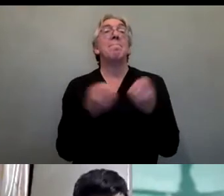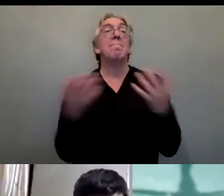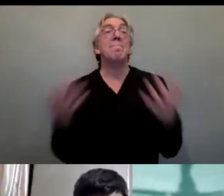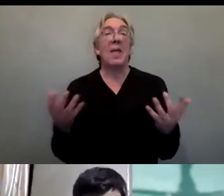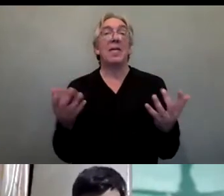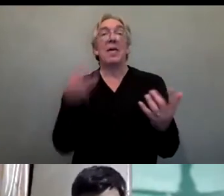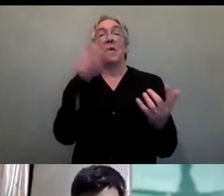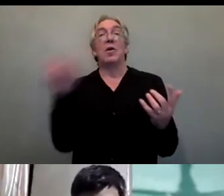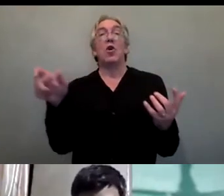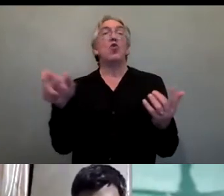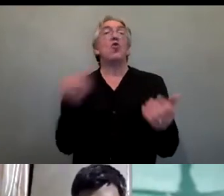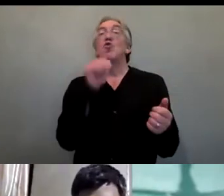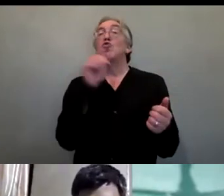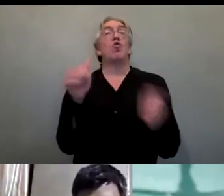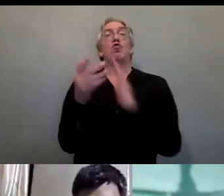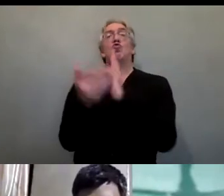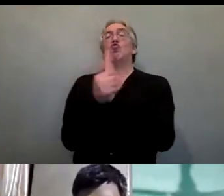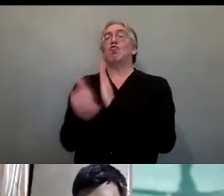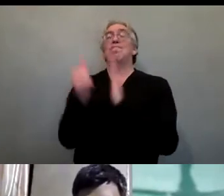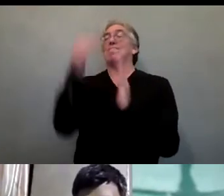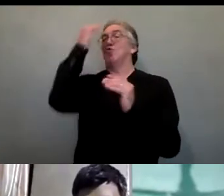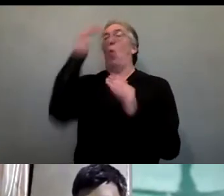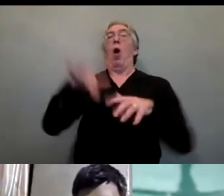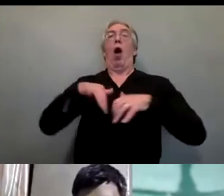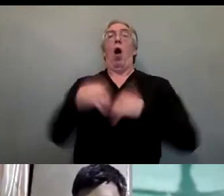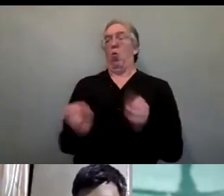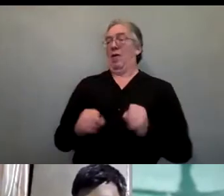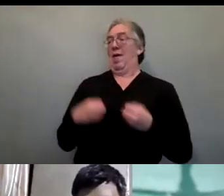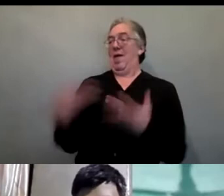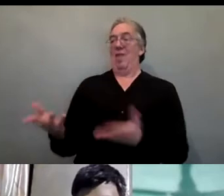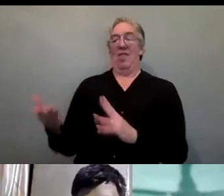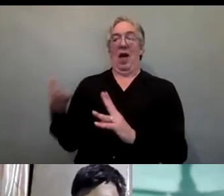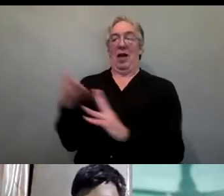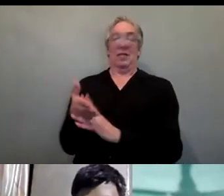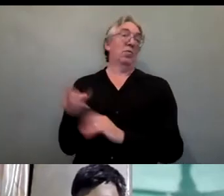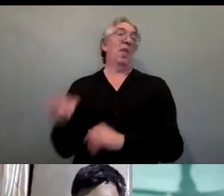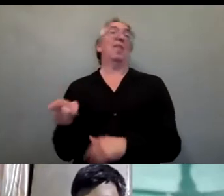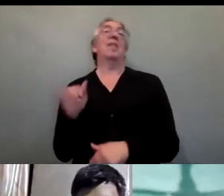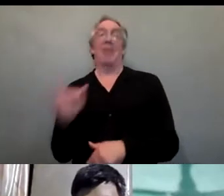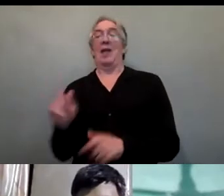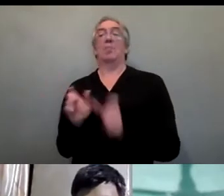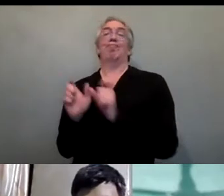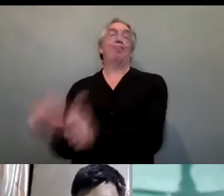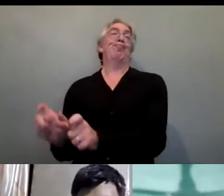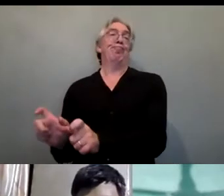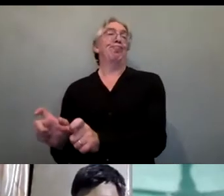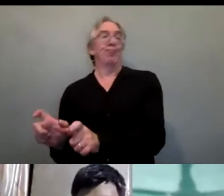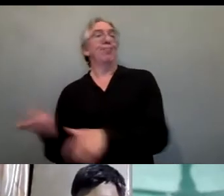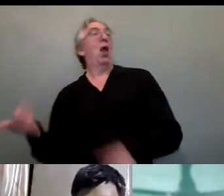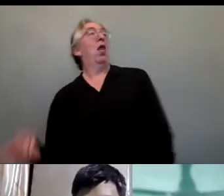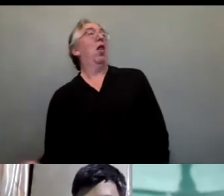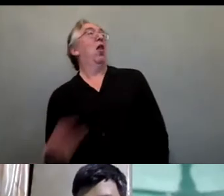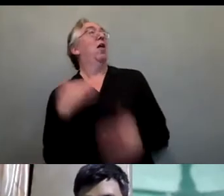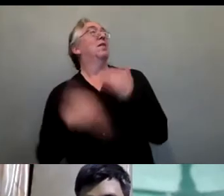form. And that is a huge block to progress. That's one of our goals at